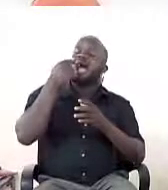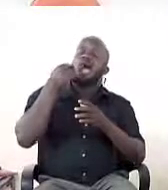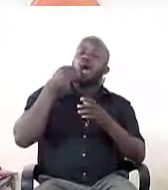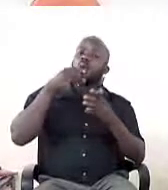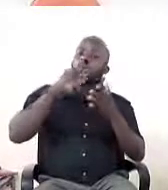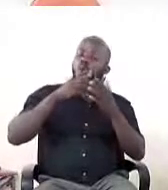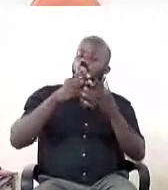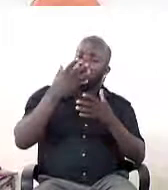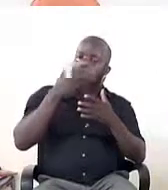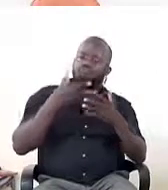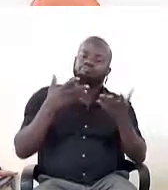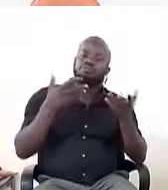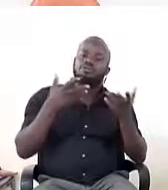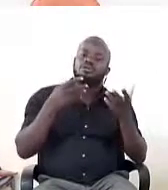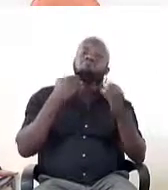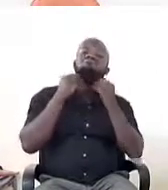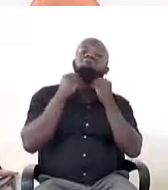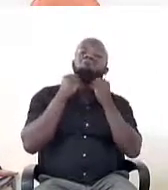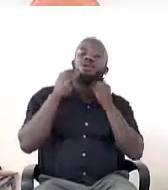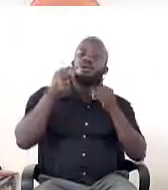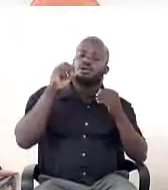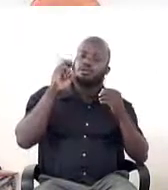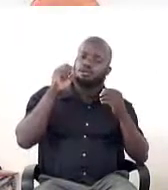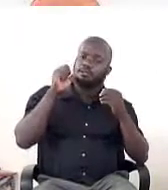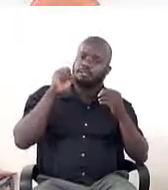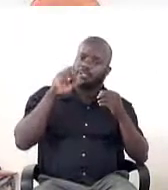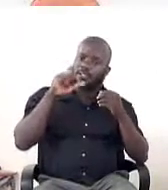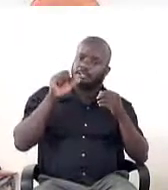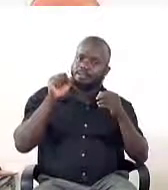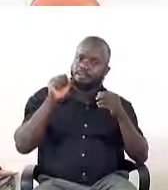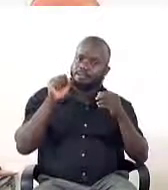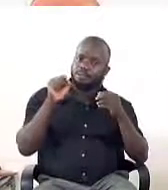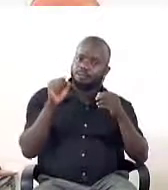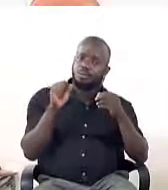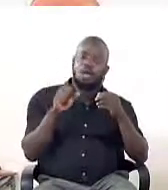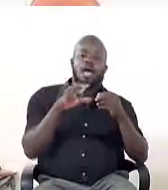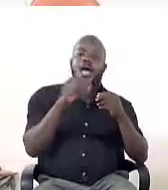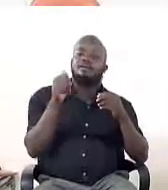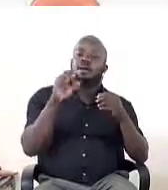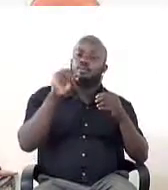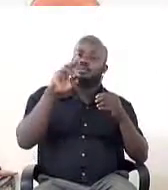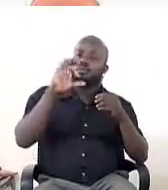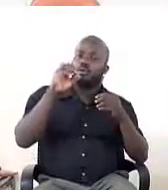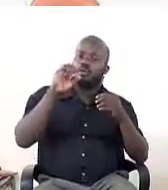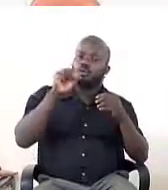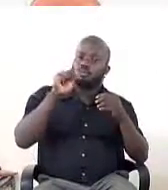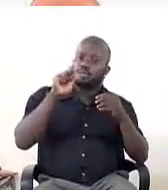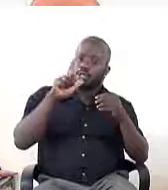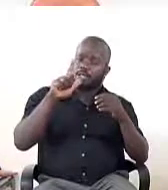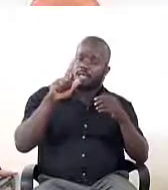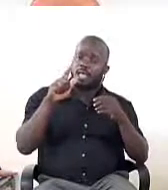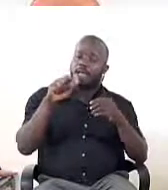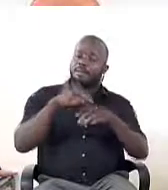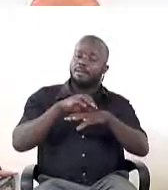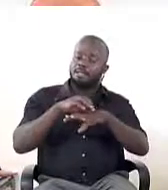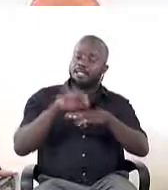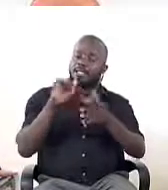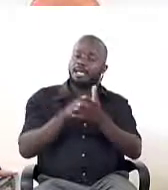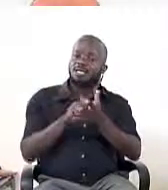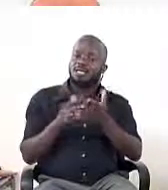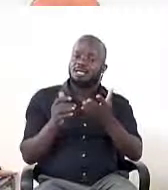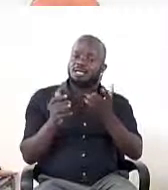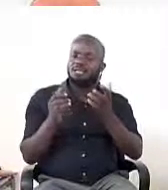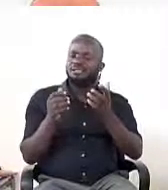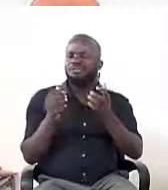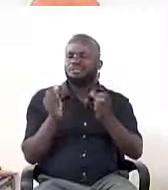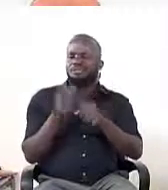inner cheek walls, the tonsils. We could also put the sort of other mucosal membranes in the body that are less likely